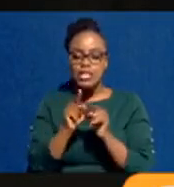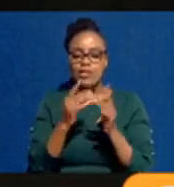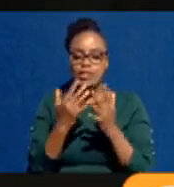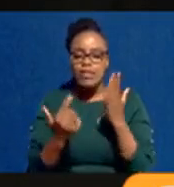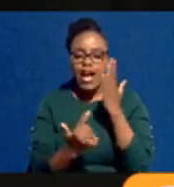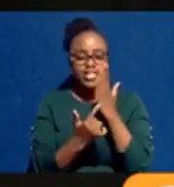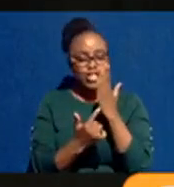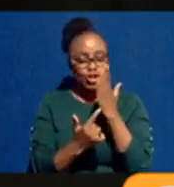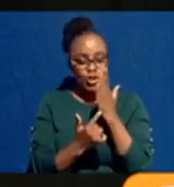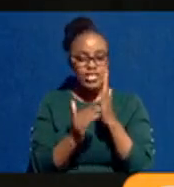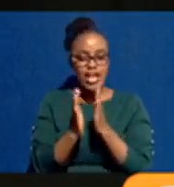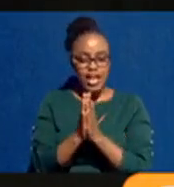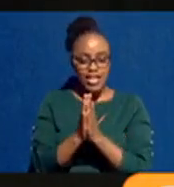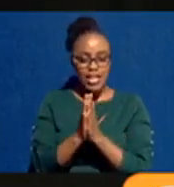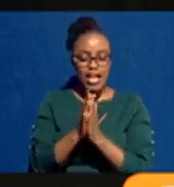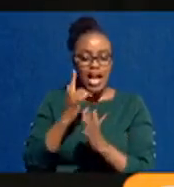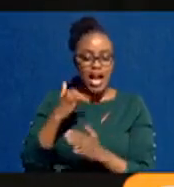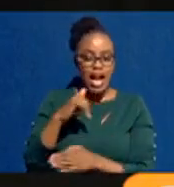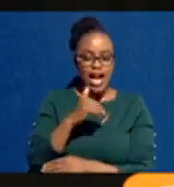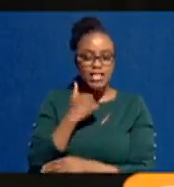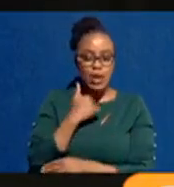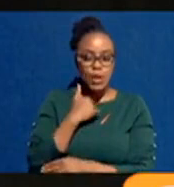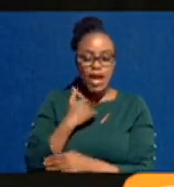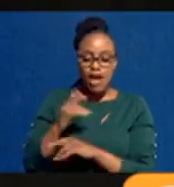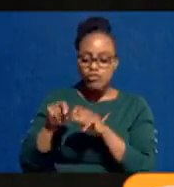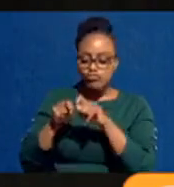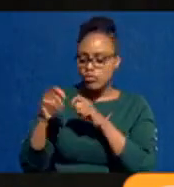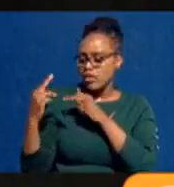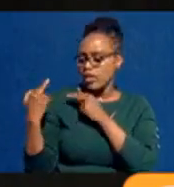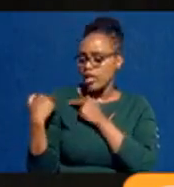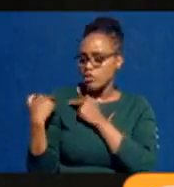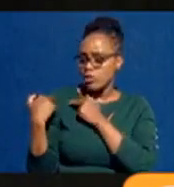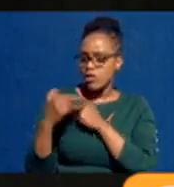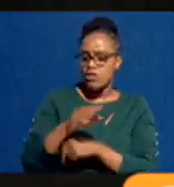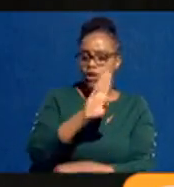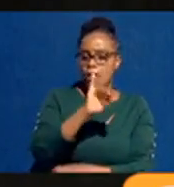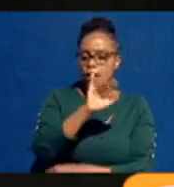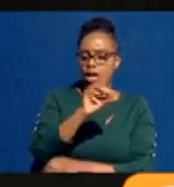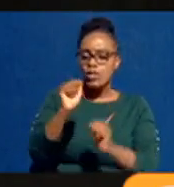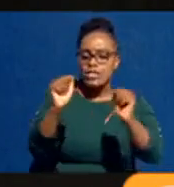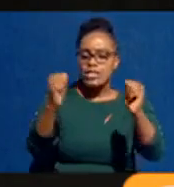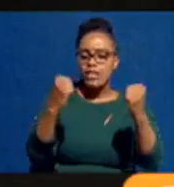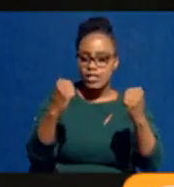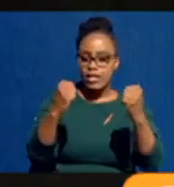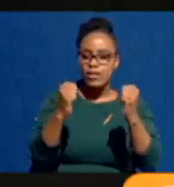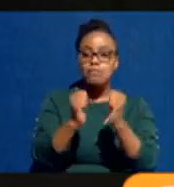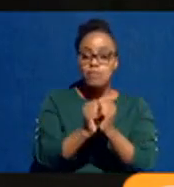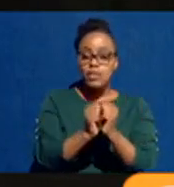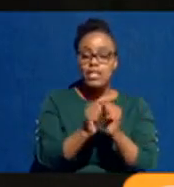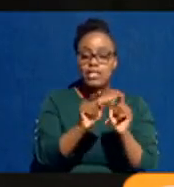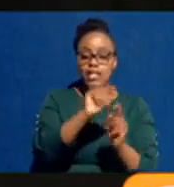of a technology. And therefore, we domiciled the responsibility of biosafety with the